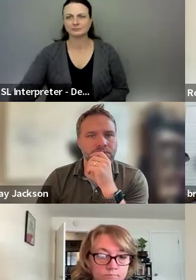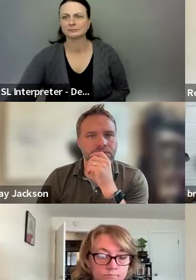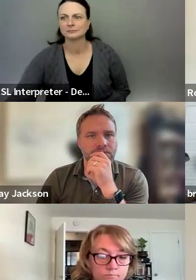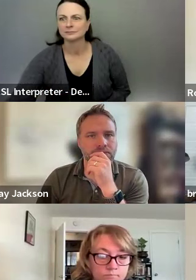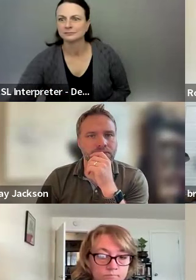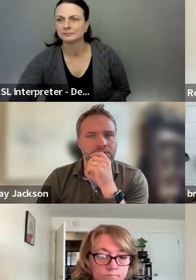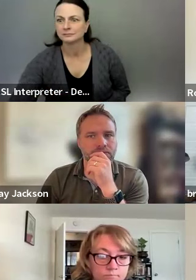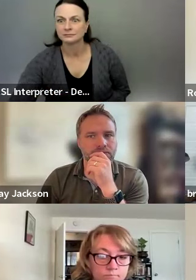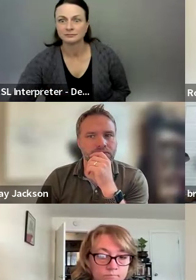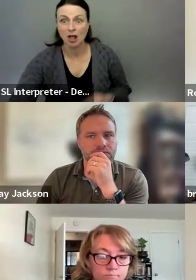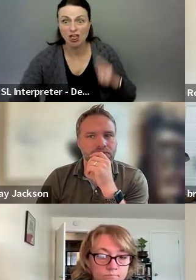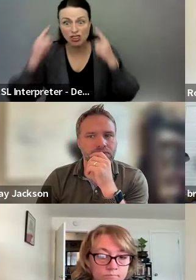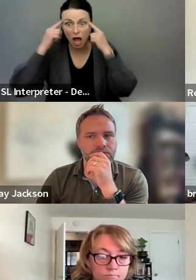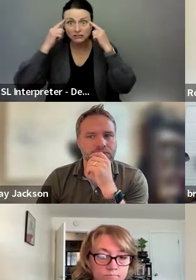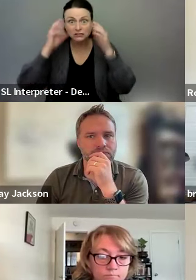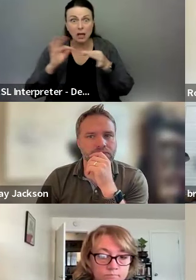Any thoughts or comments?